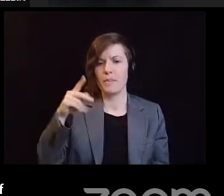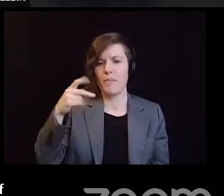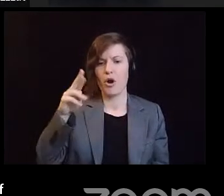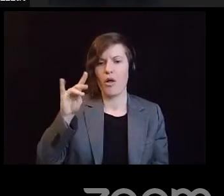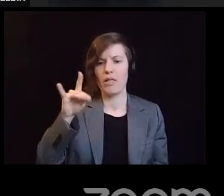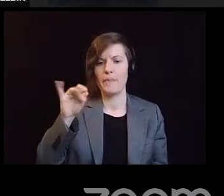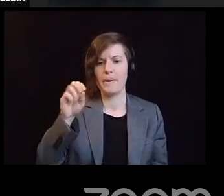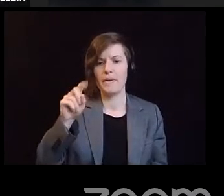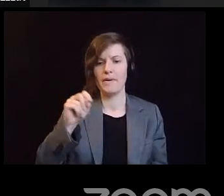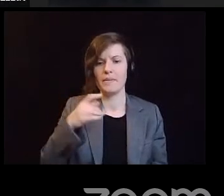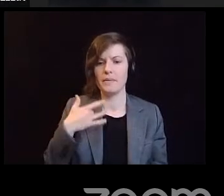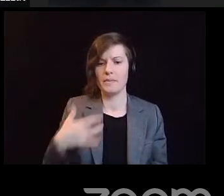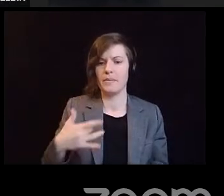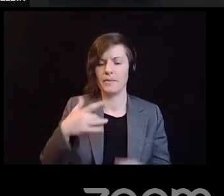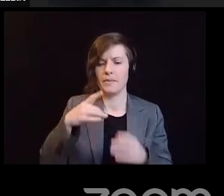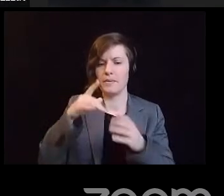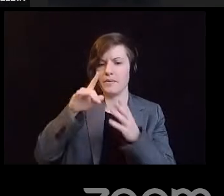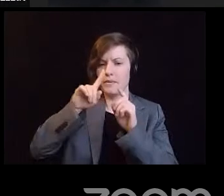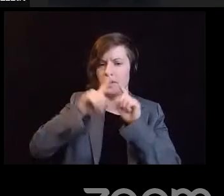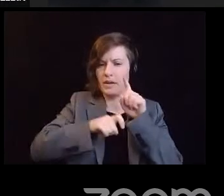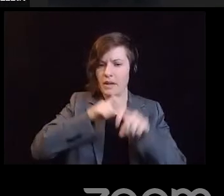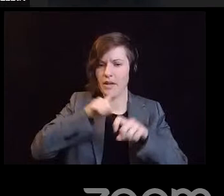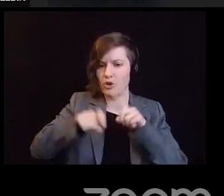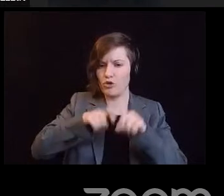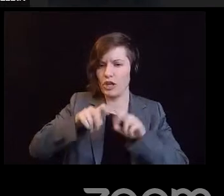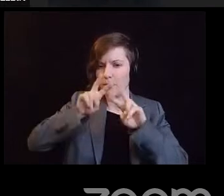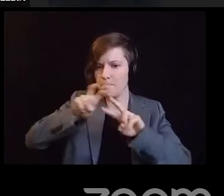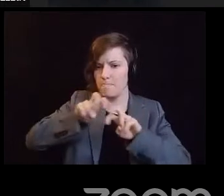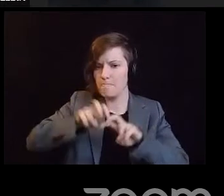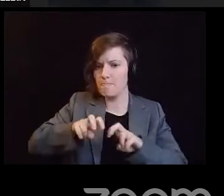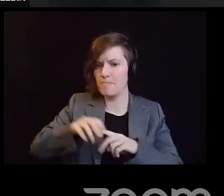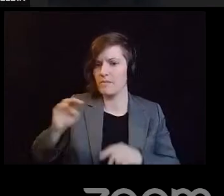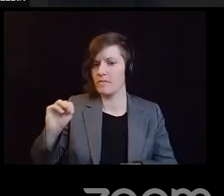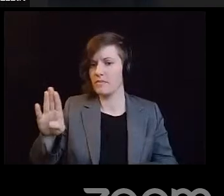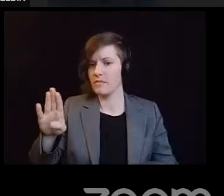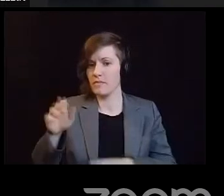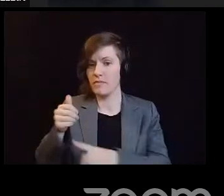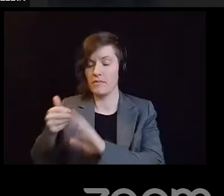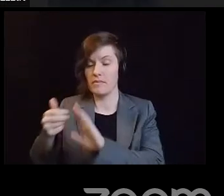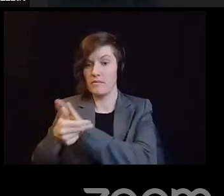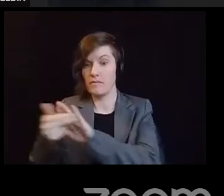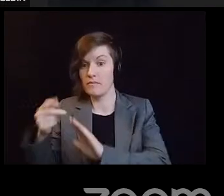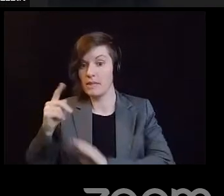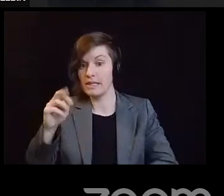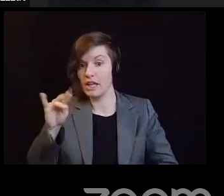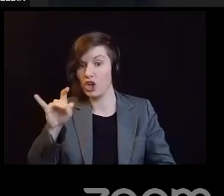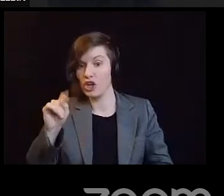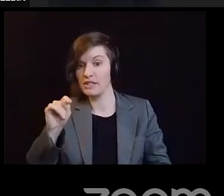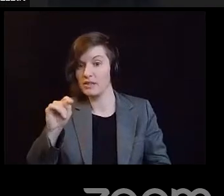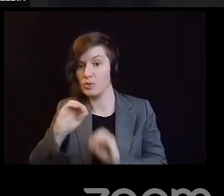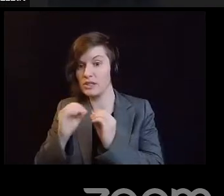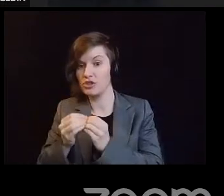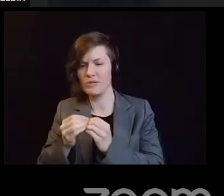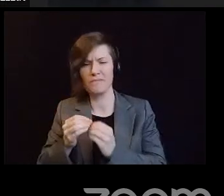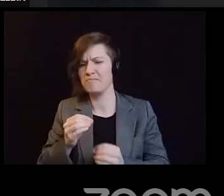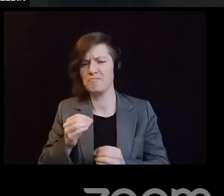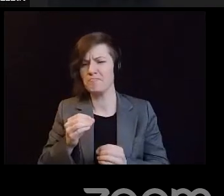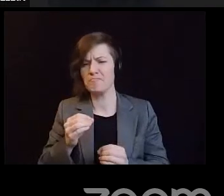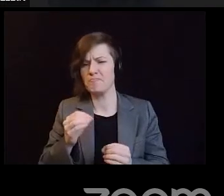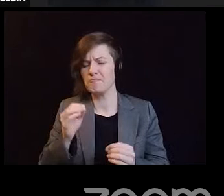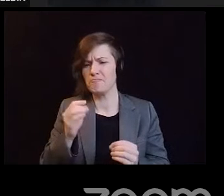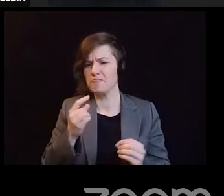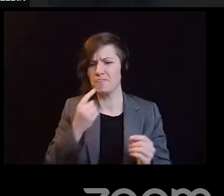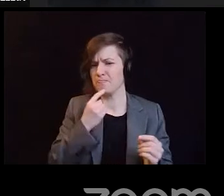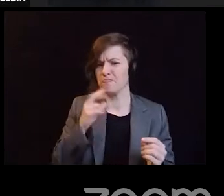a terrorist organization, and they tend to come down on the side that they're not, right? They're doing much more things like education and service